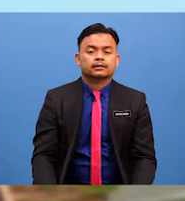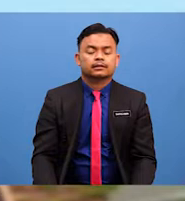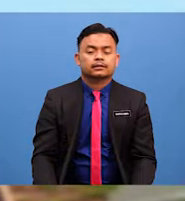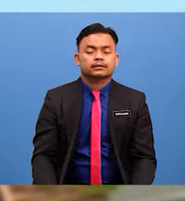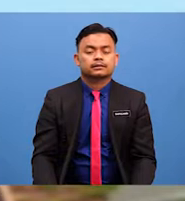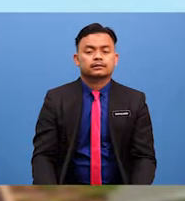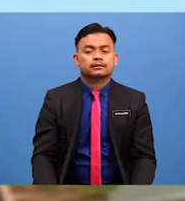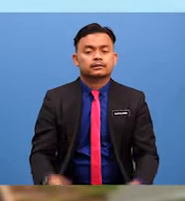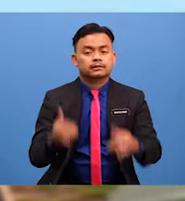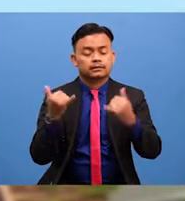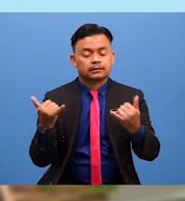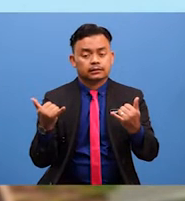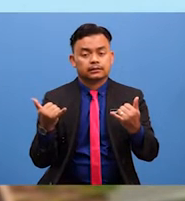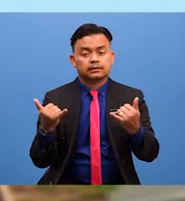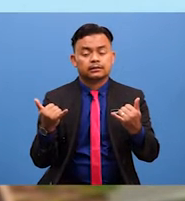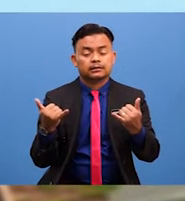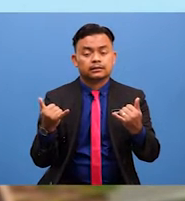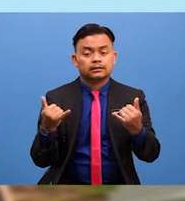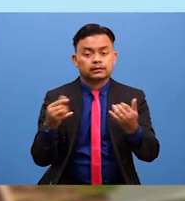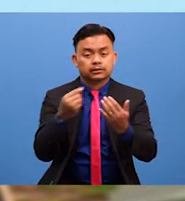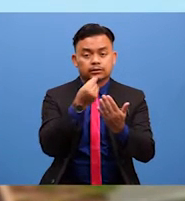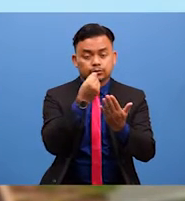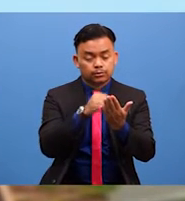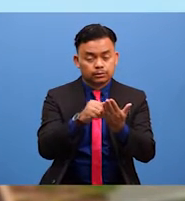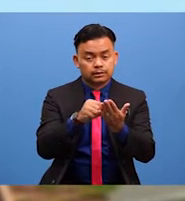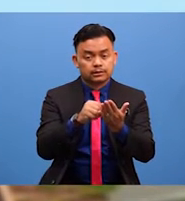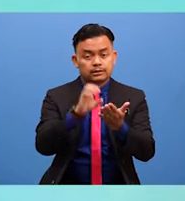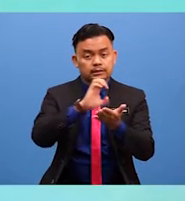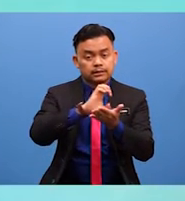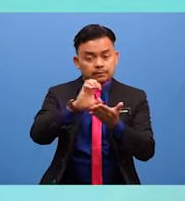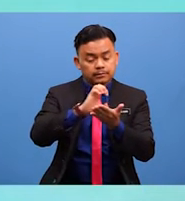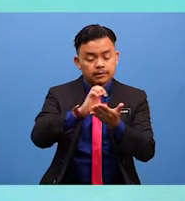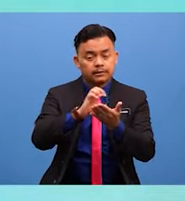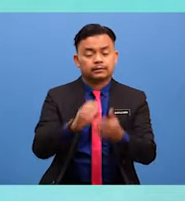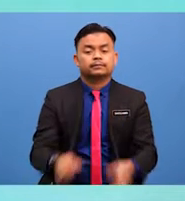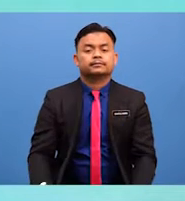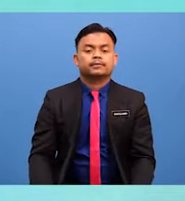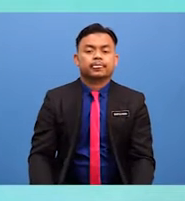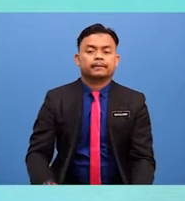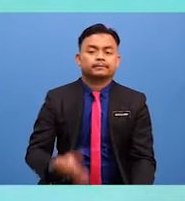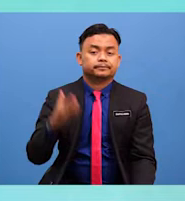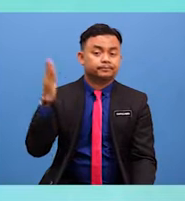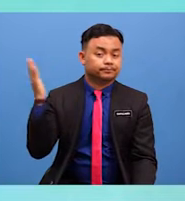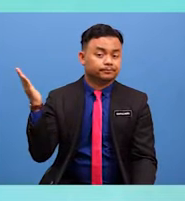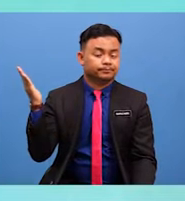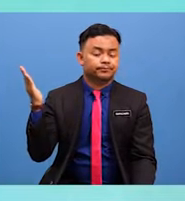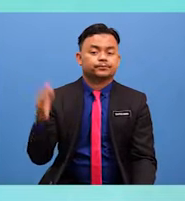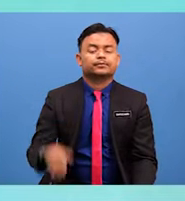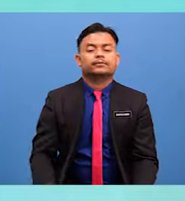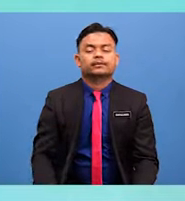an email using the words and phrases that you have learned. This is the